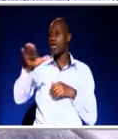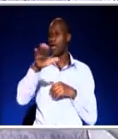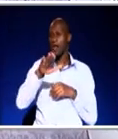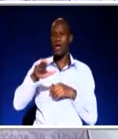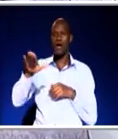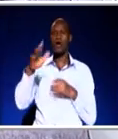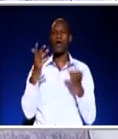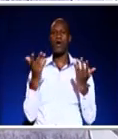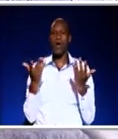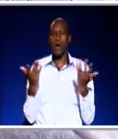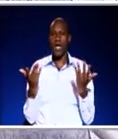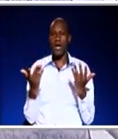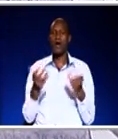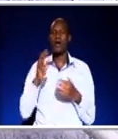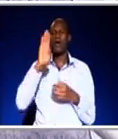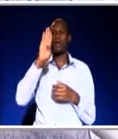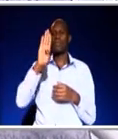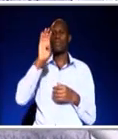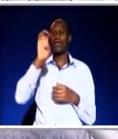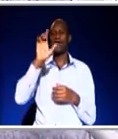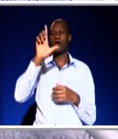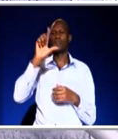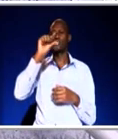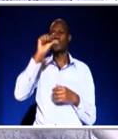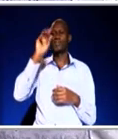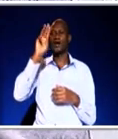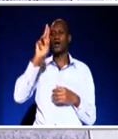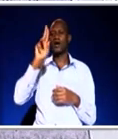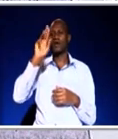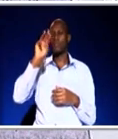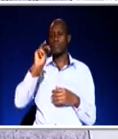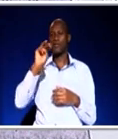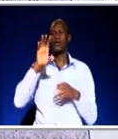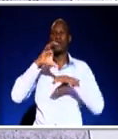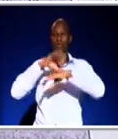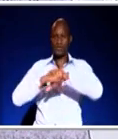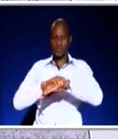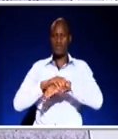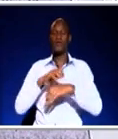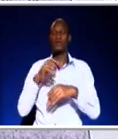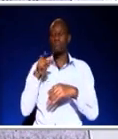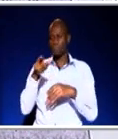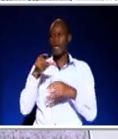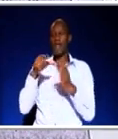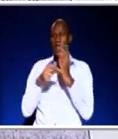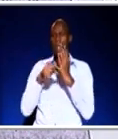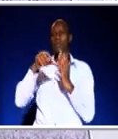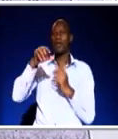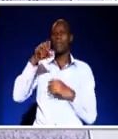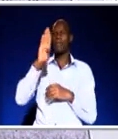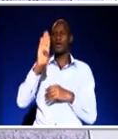only acquired. It's called the Belgium Congo. We have French people, or the France as a